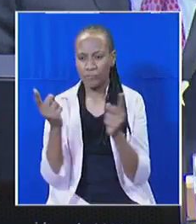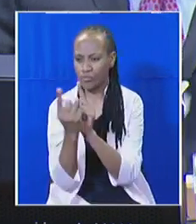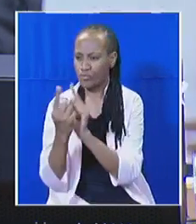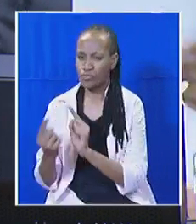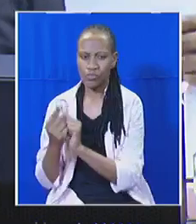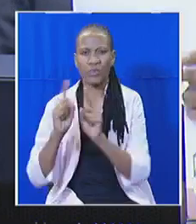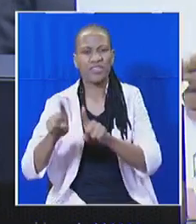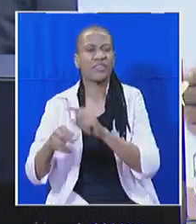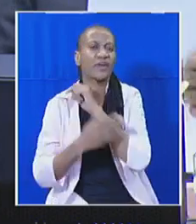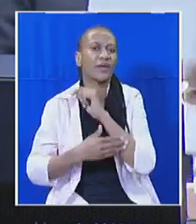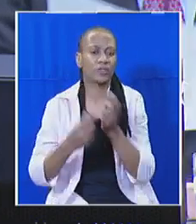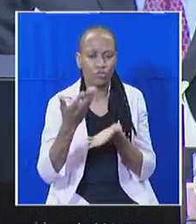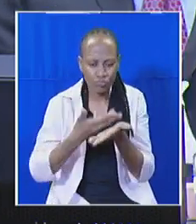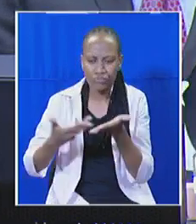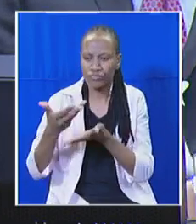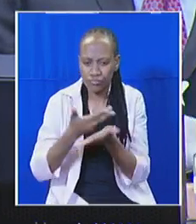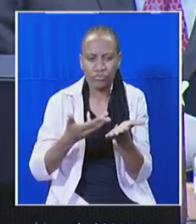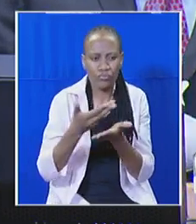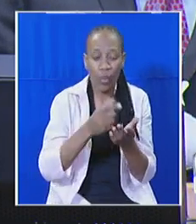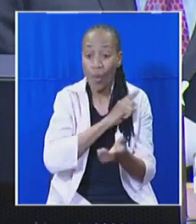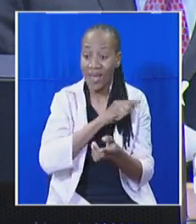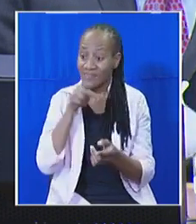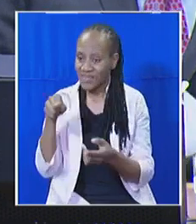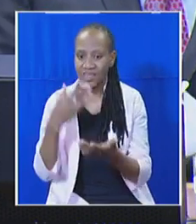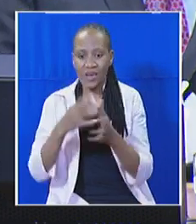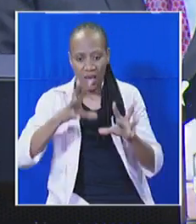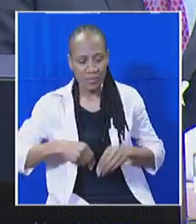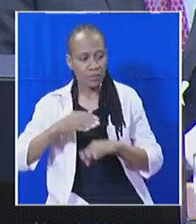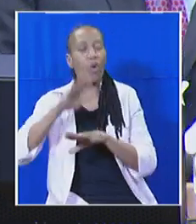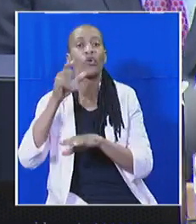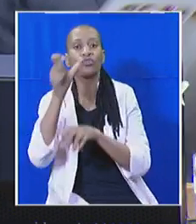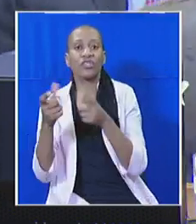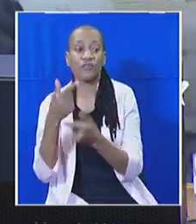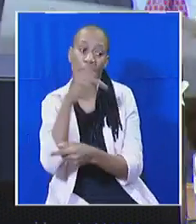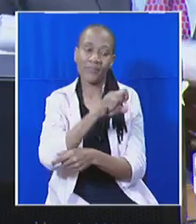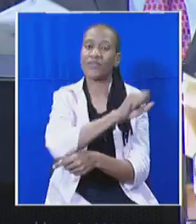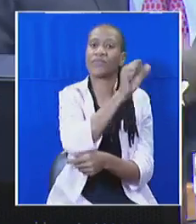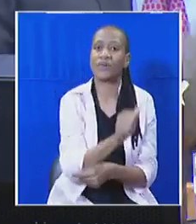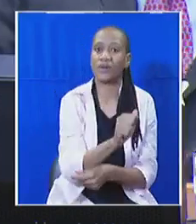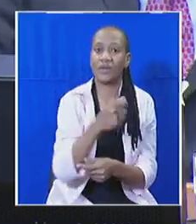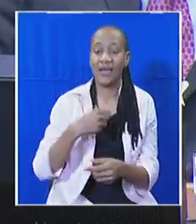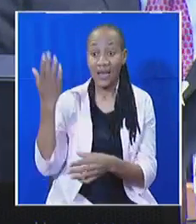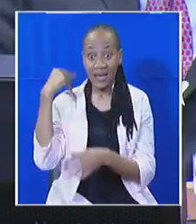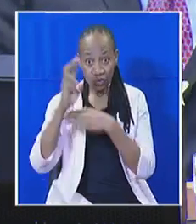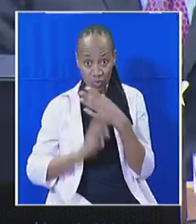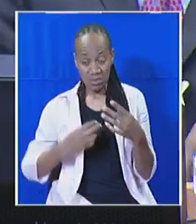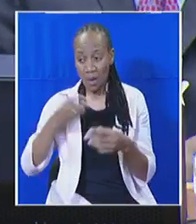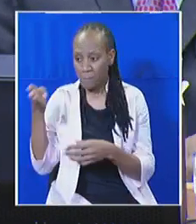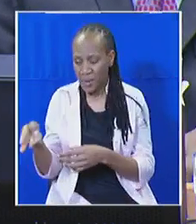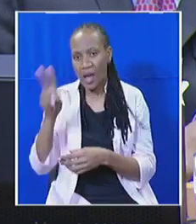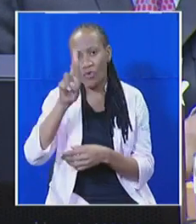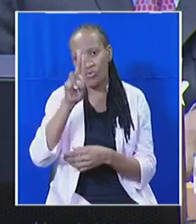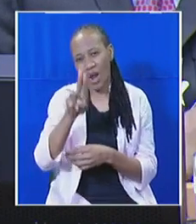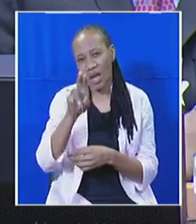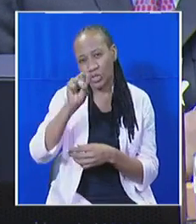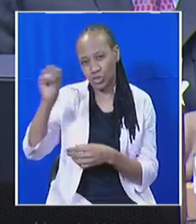world to see if they can take students from South Africa and train them. Last week, I was in Russia, where they've